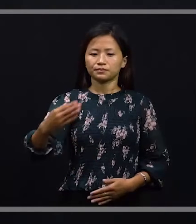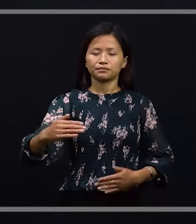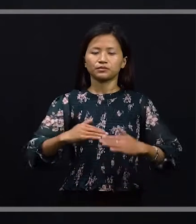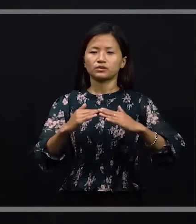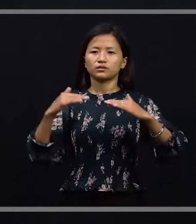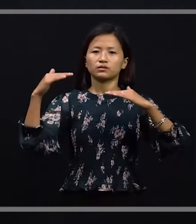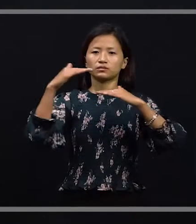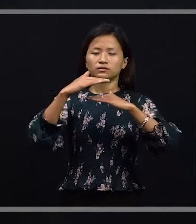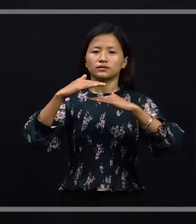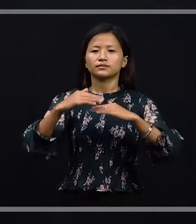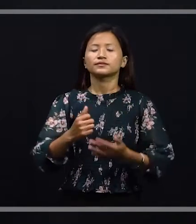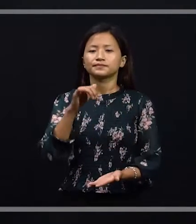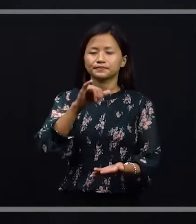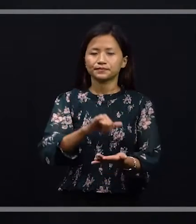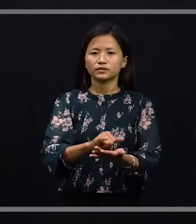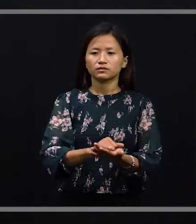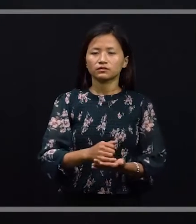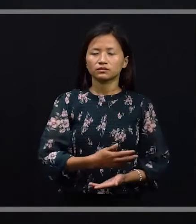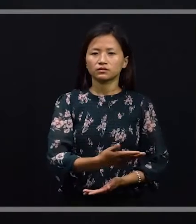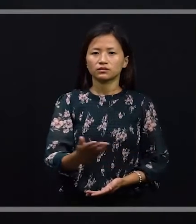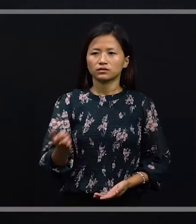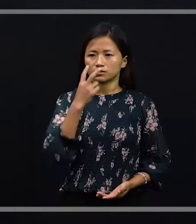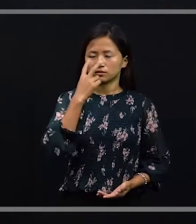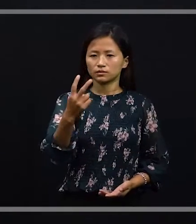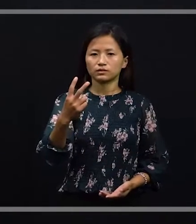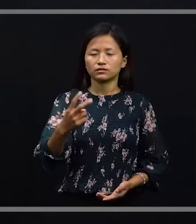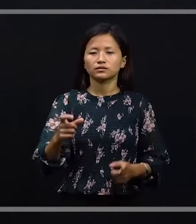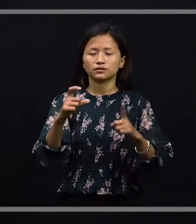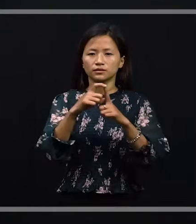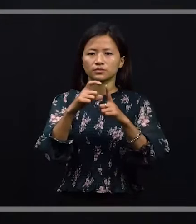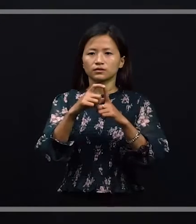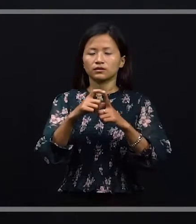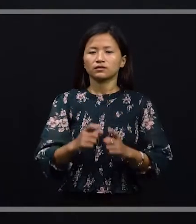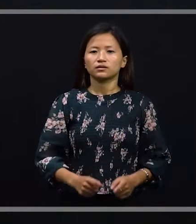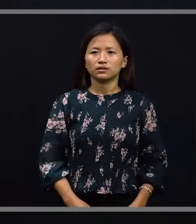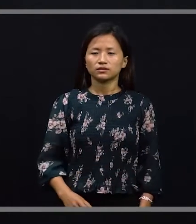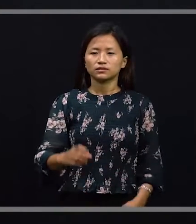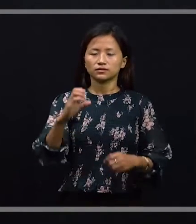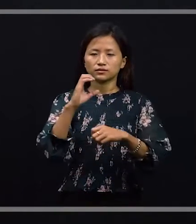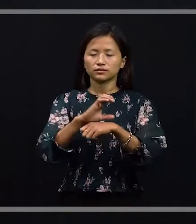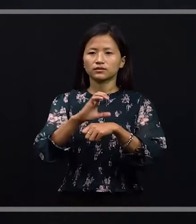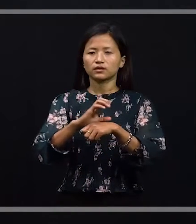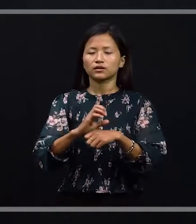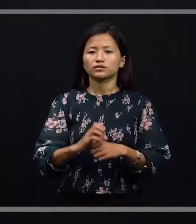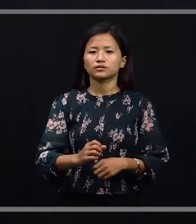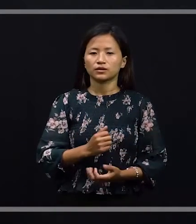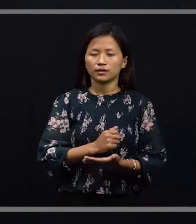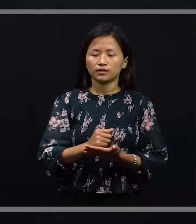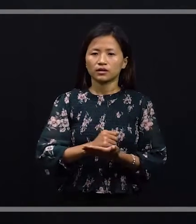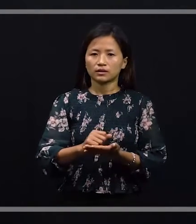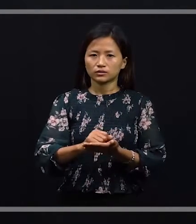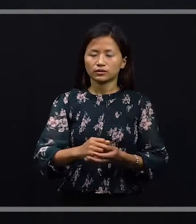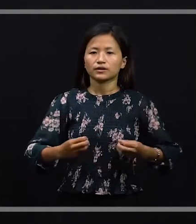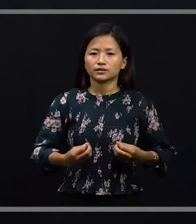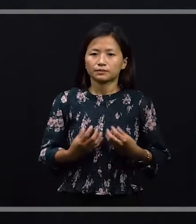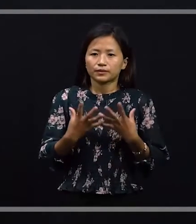another reason that led to the evils of the caste system. So whatever the parents were following, like the sati system, child marriage,